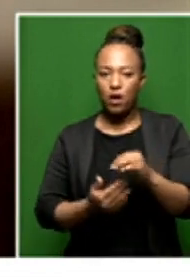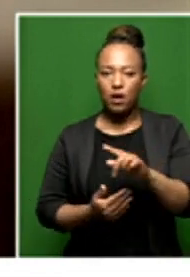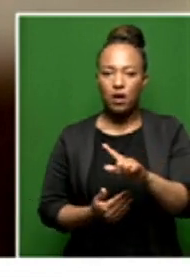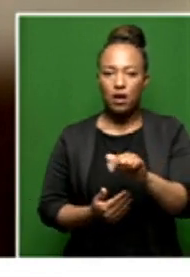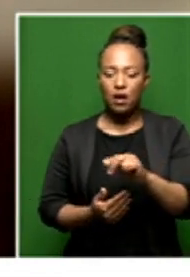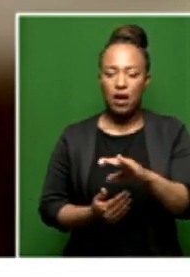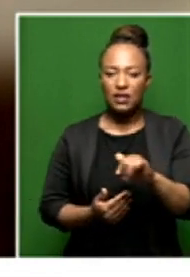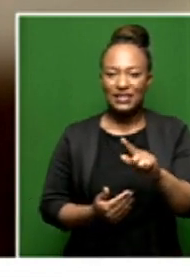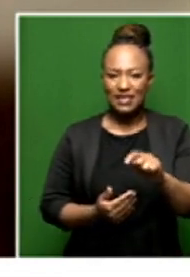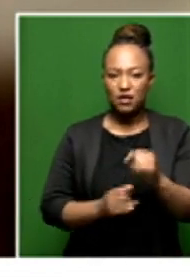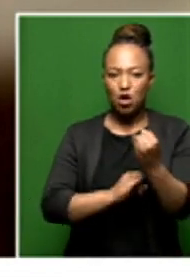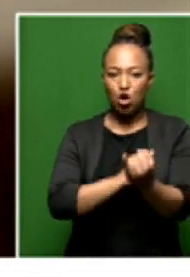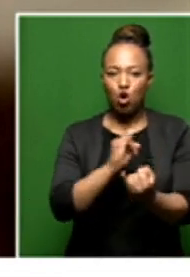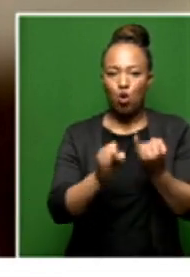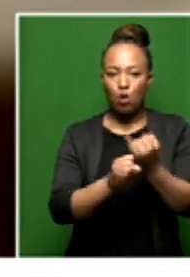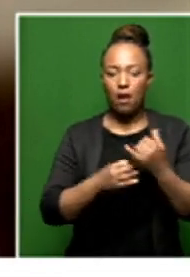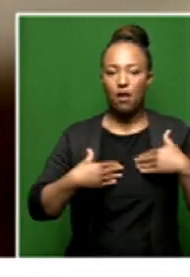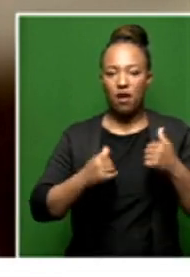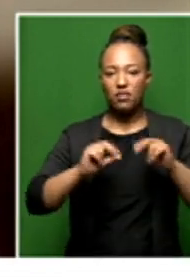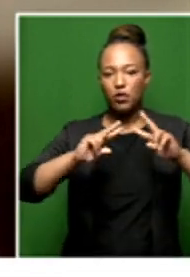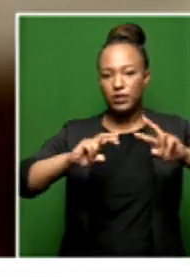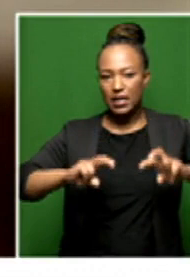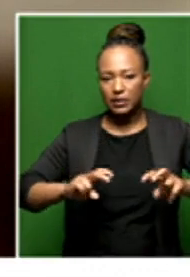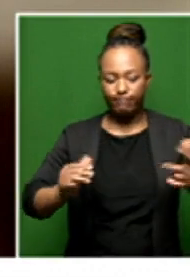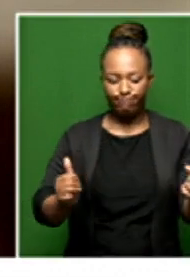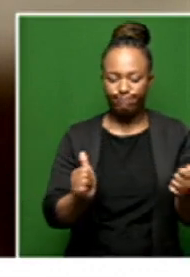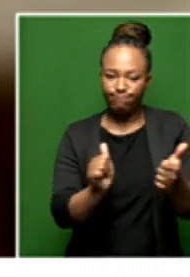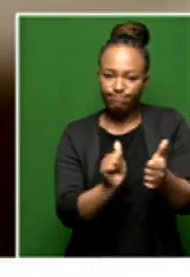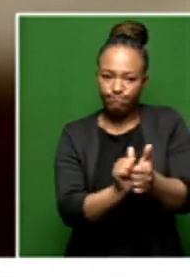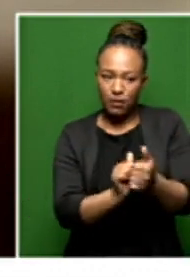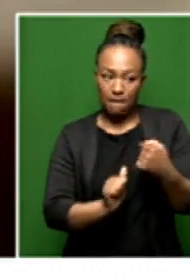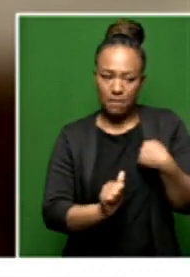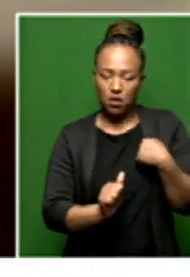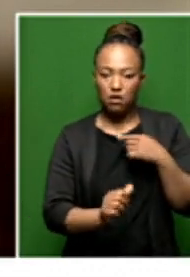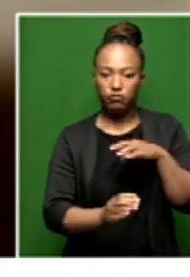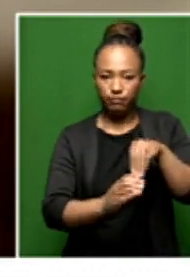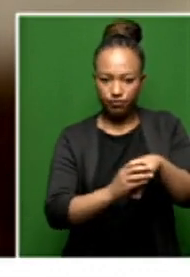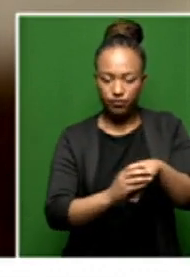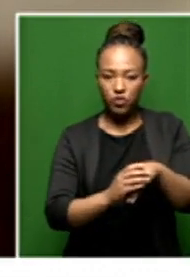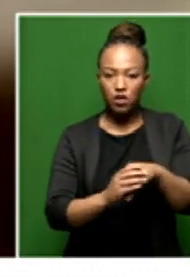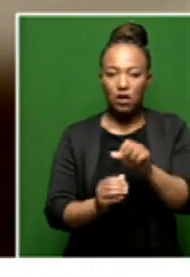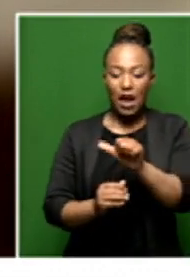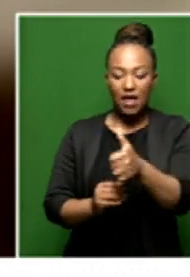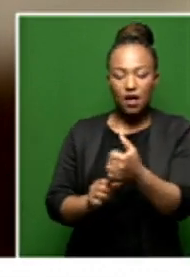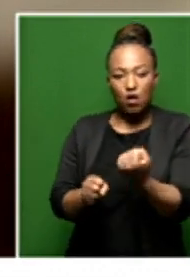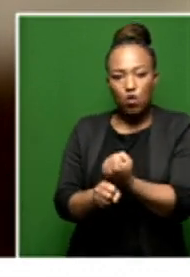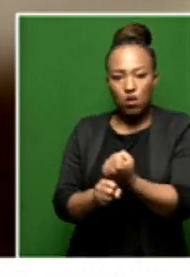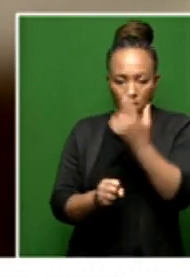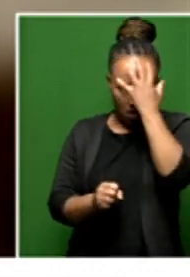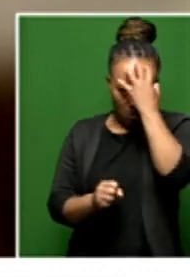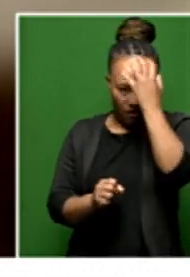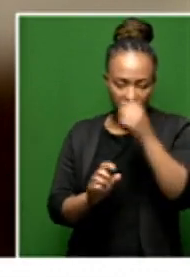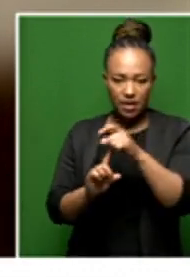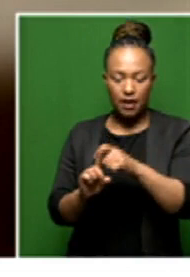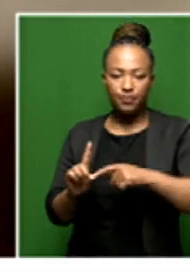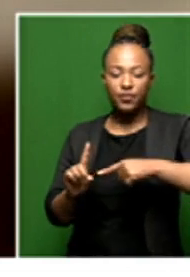was co-authored by myself, but most of the work in South Africa was done by Professor